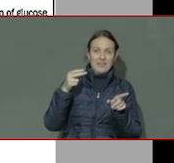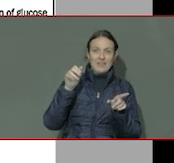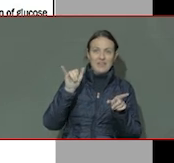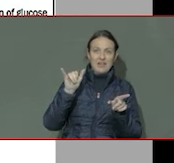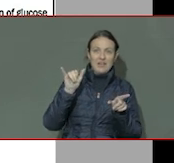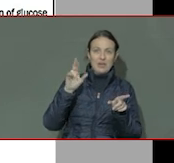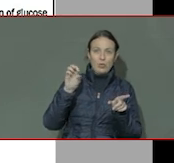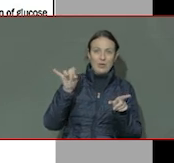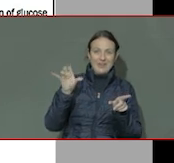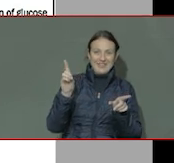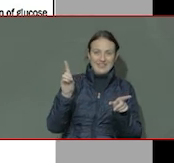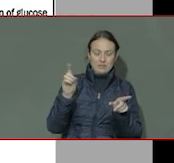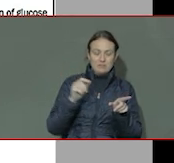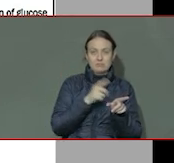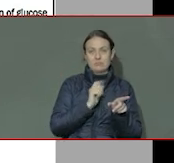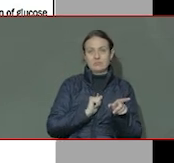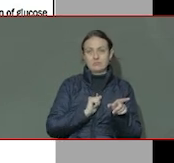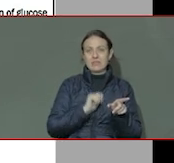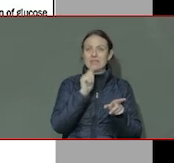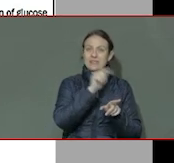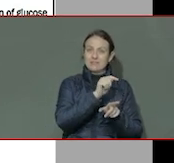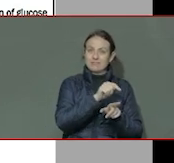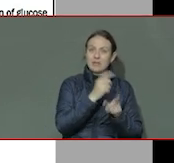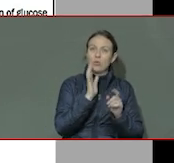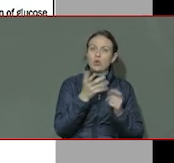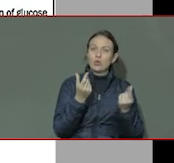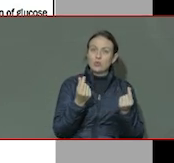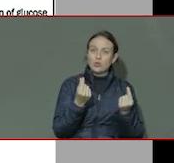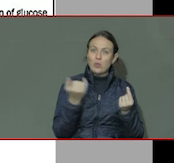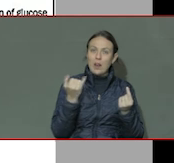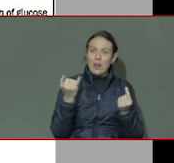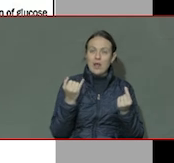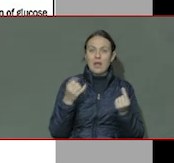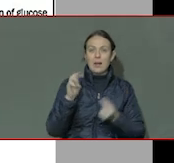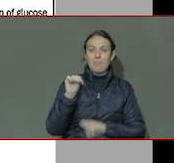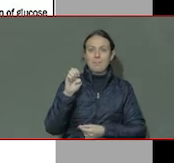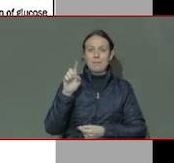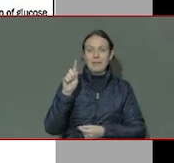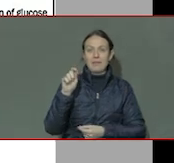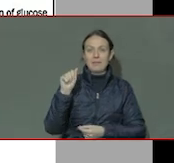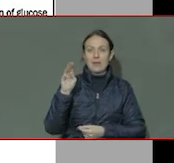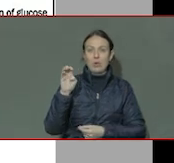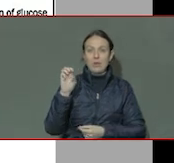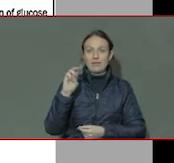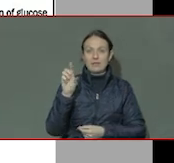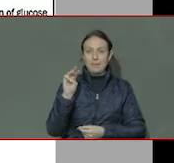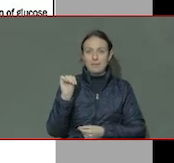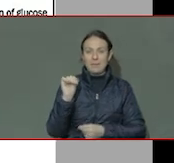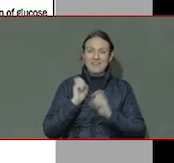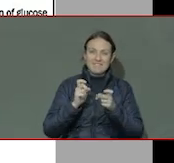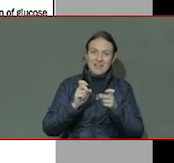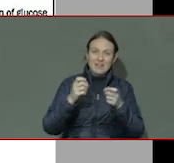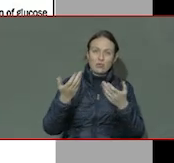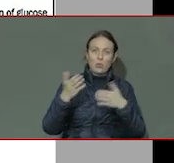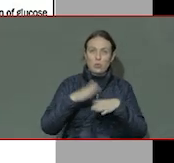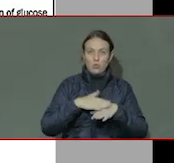the thyroid gland is going to make your metabolism go faster or slower. Then if we are going